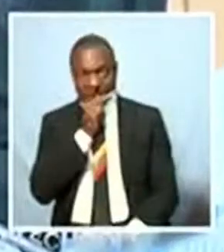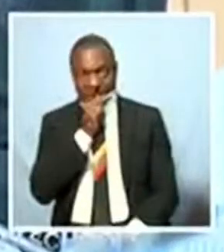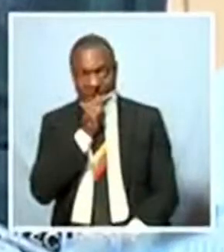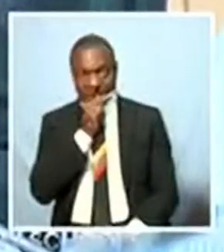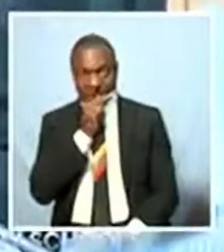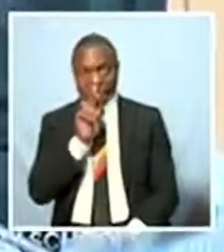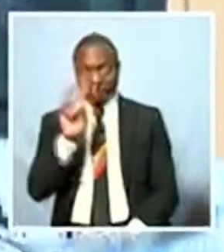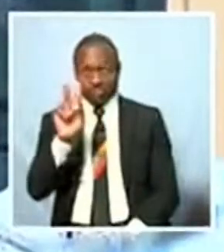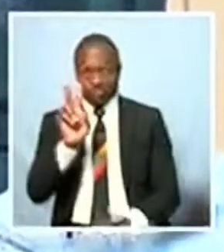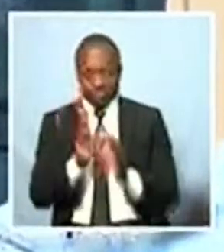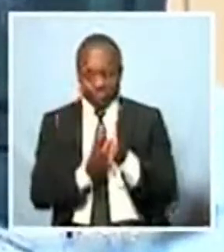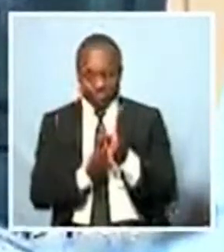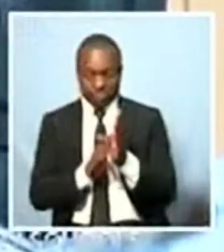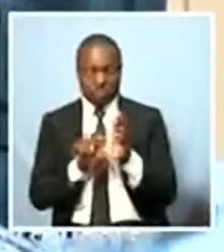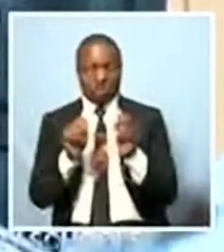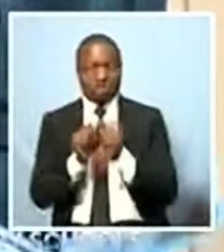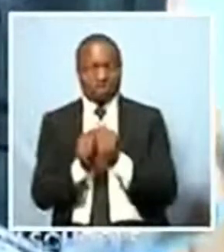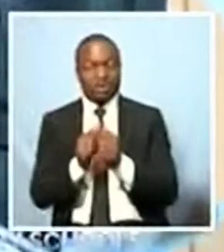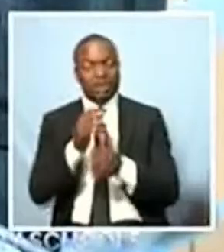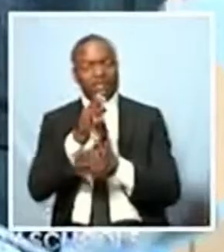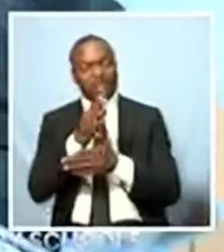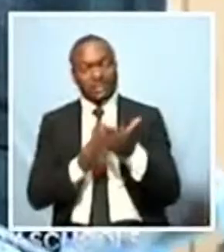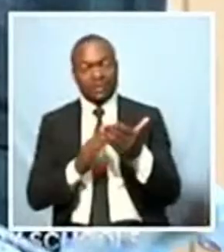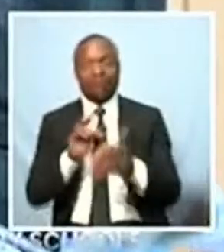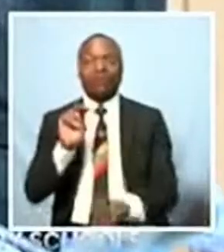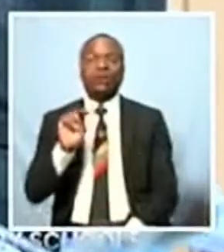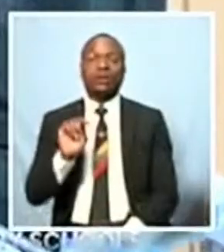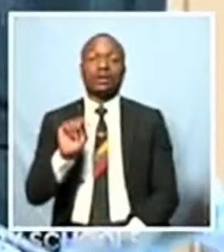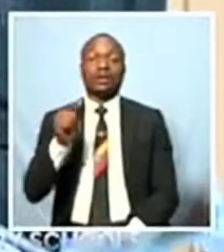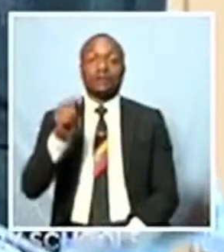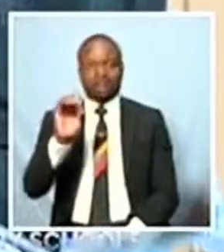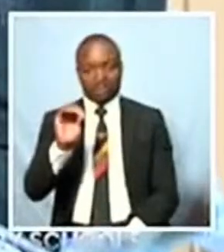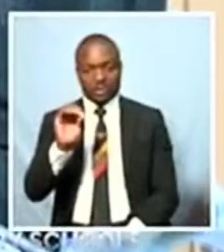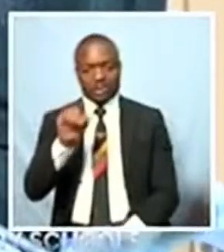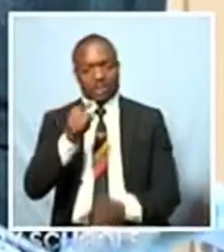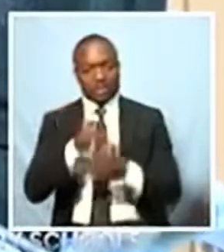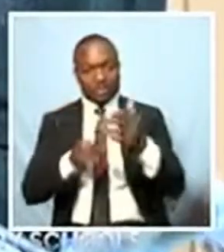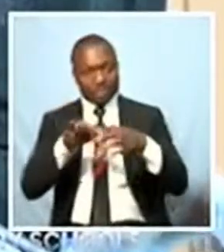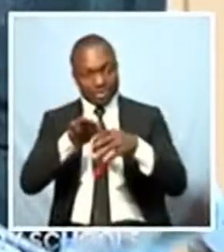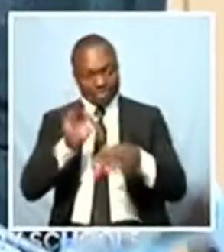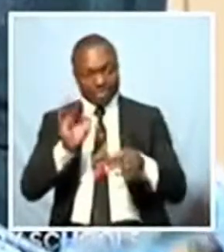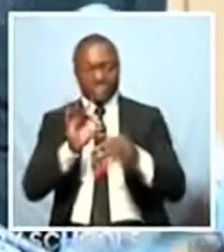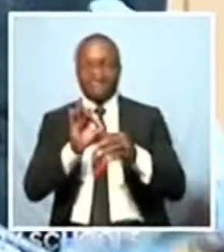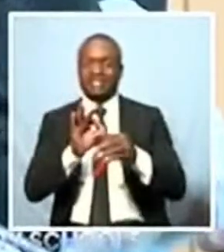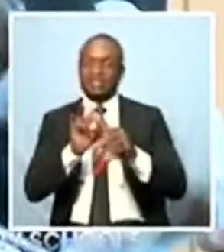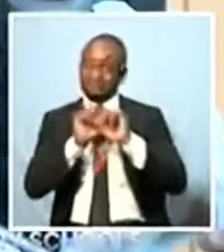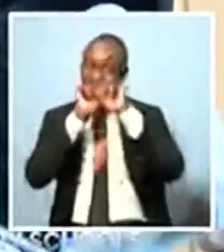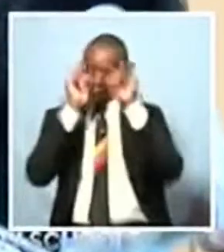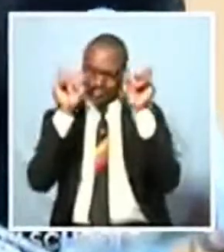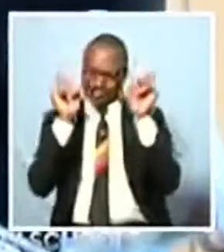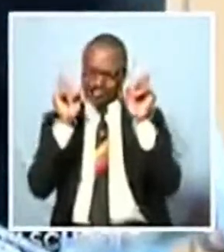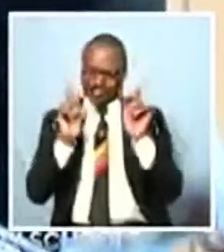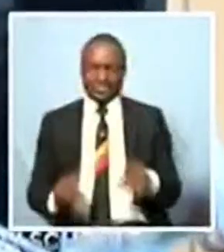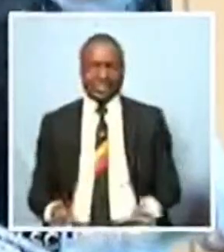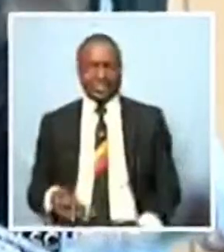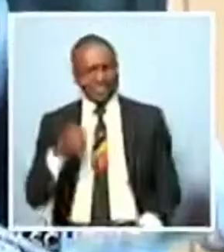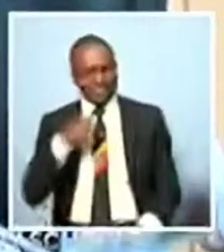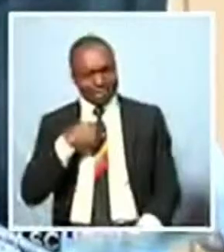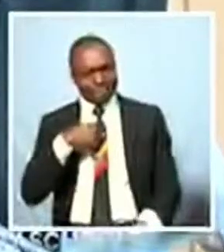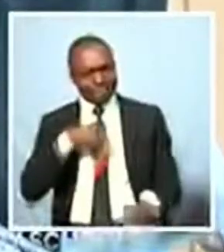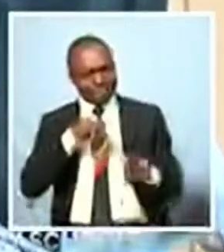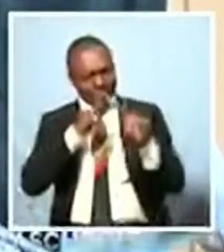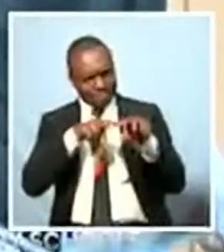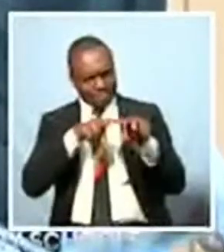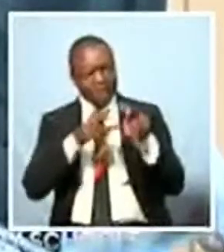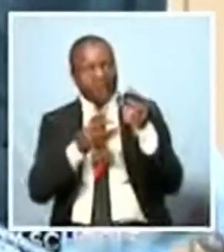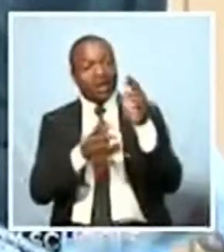went to 2 schools with some non-government organization. And what I found was shocking. So I observed a catch-up class